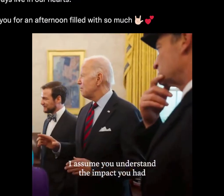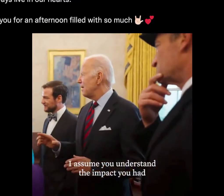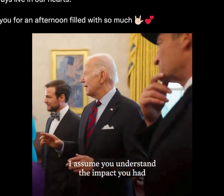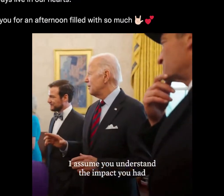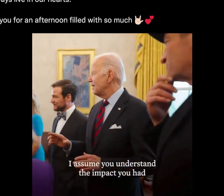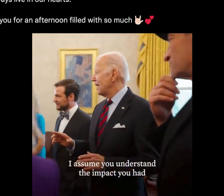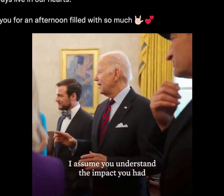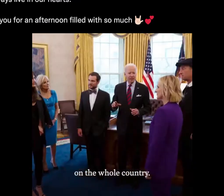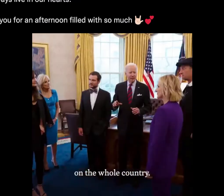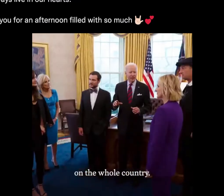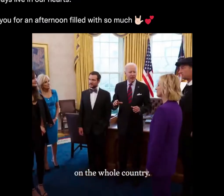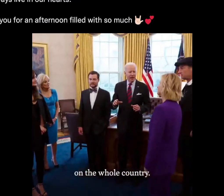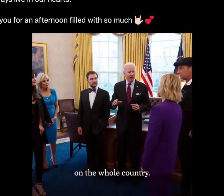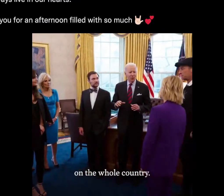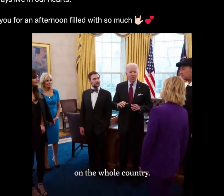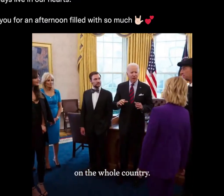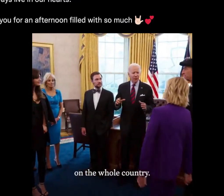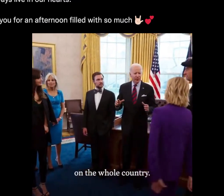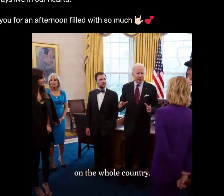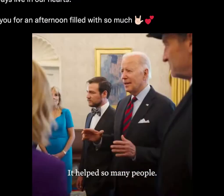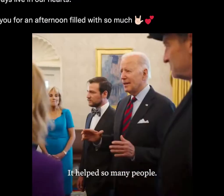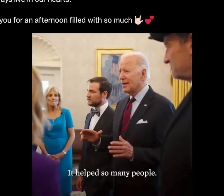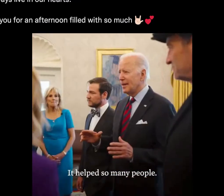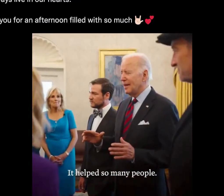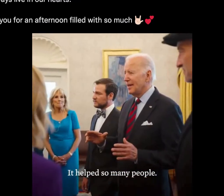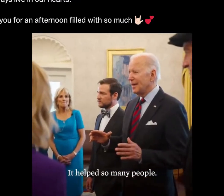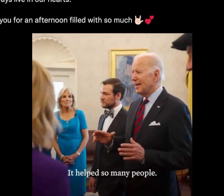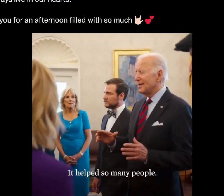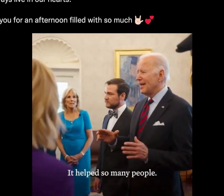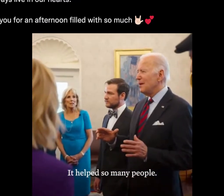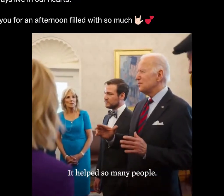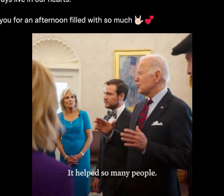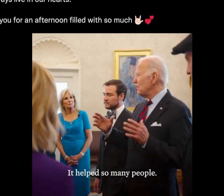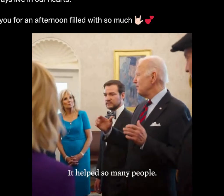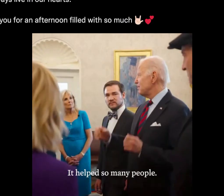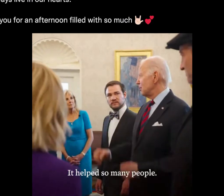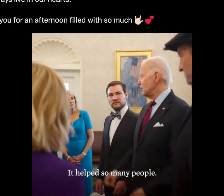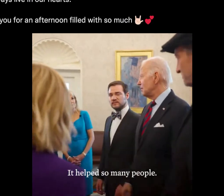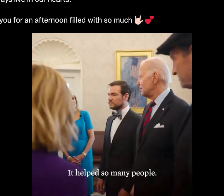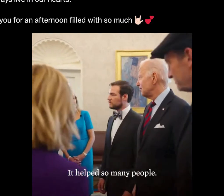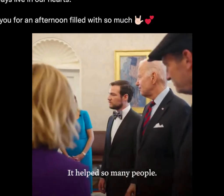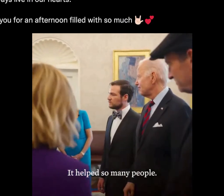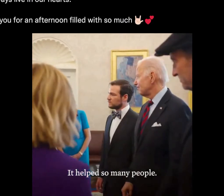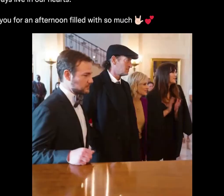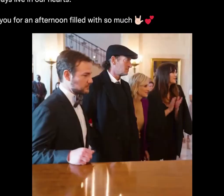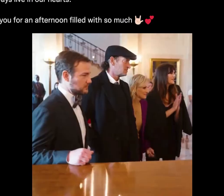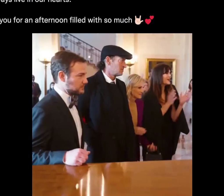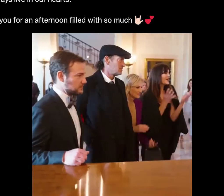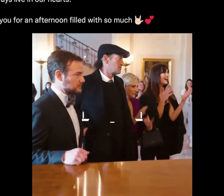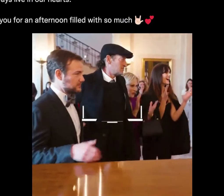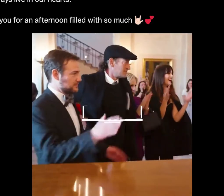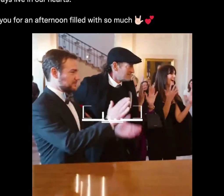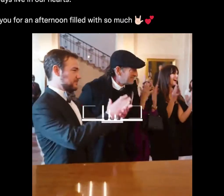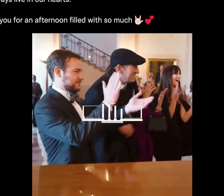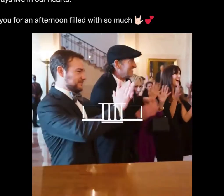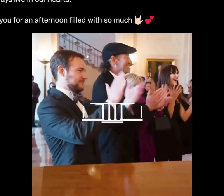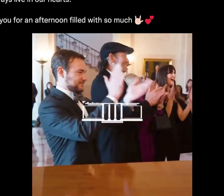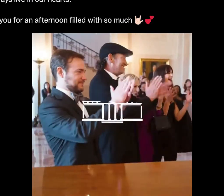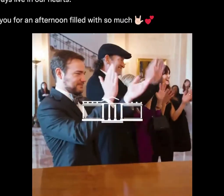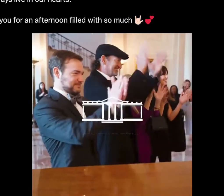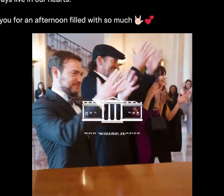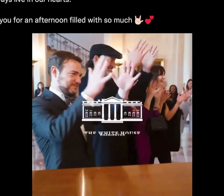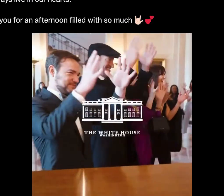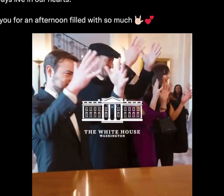Understand the impact on the whole country. It helps so many people. Thank you.